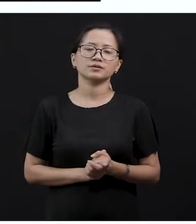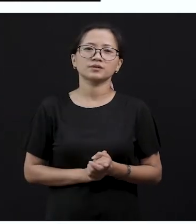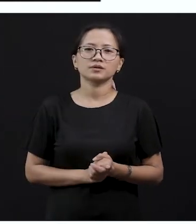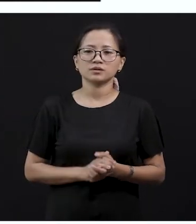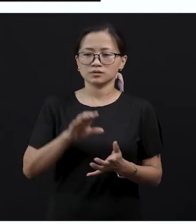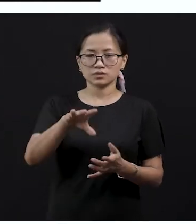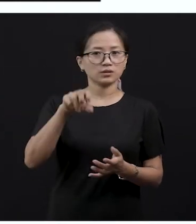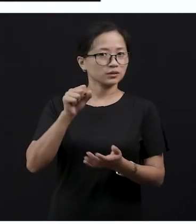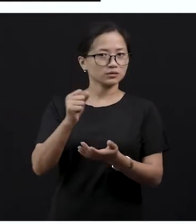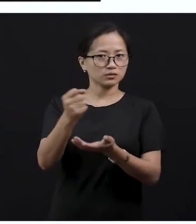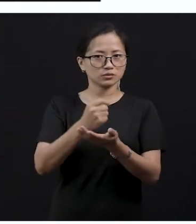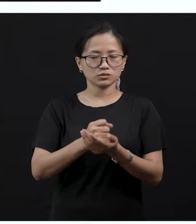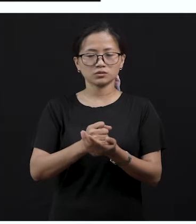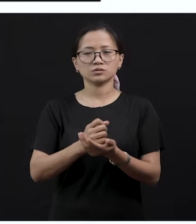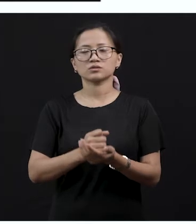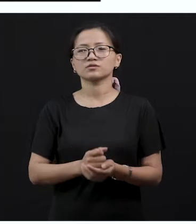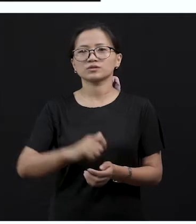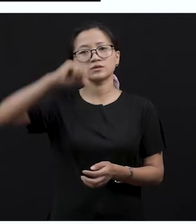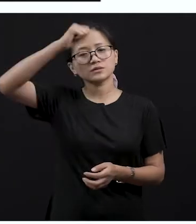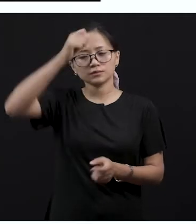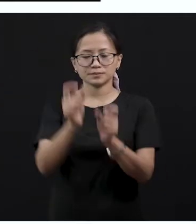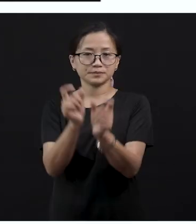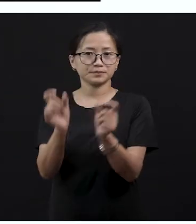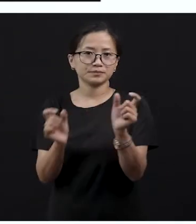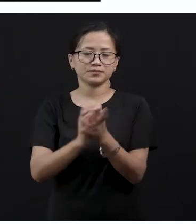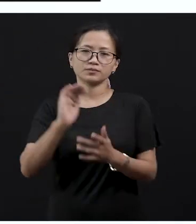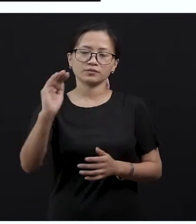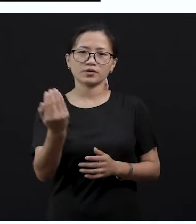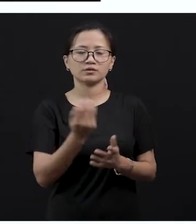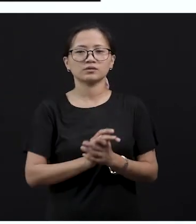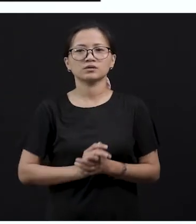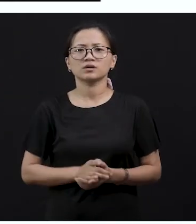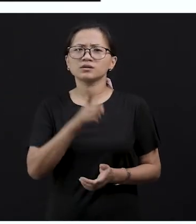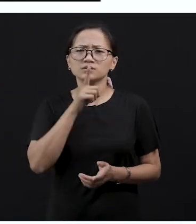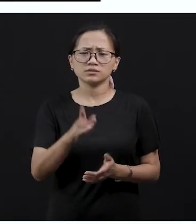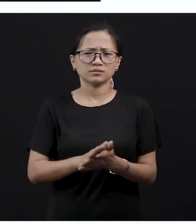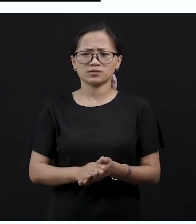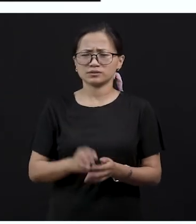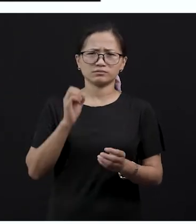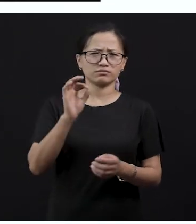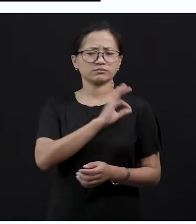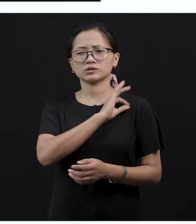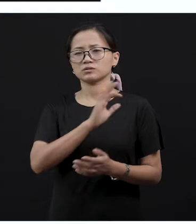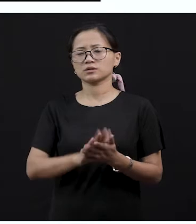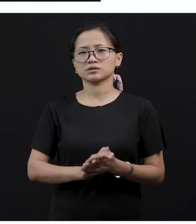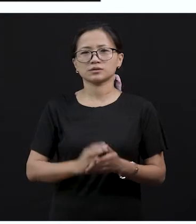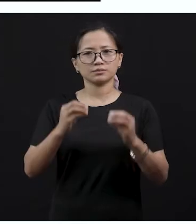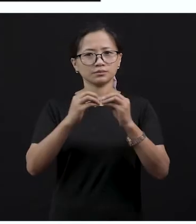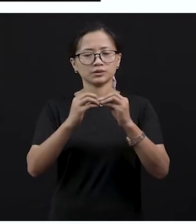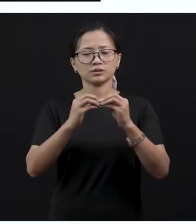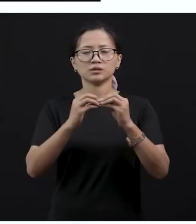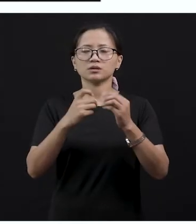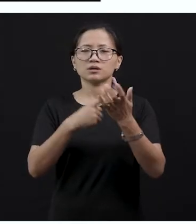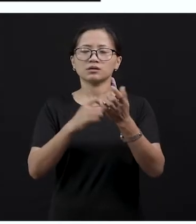they were taking control of the Indian people. For some, they really hated the Britishers because they